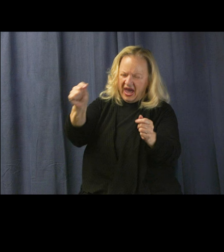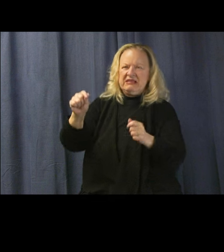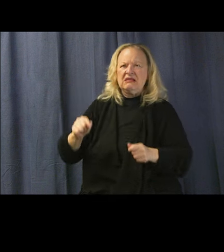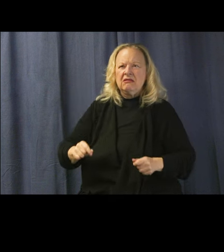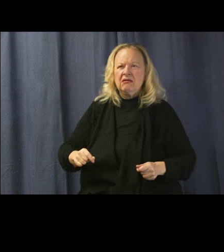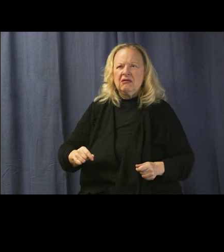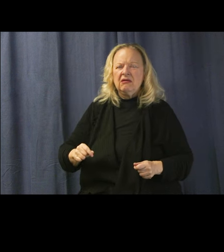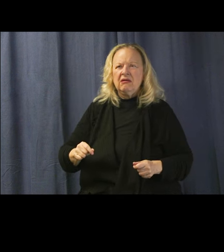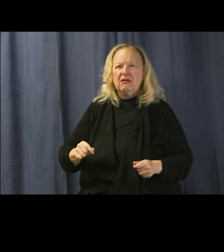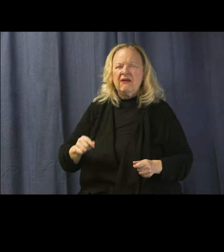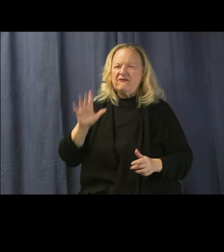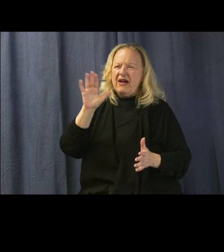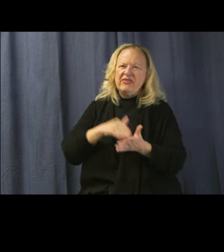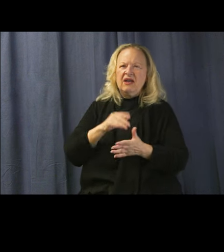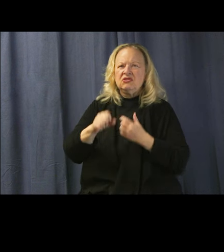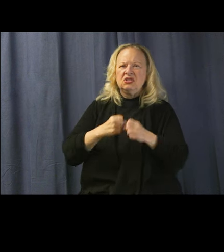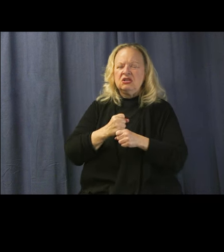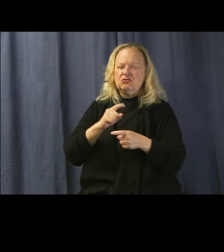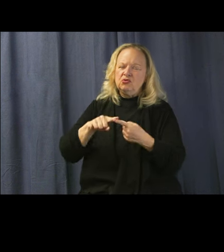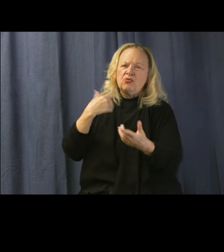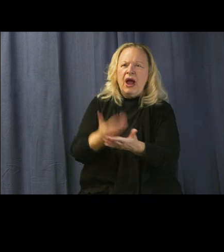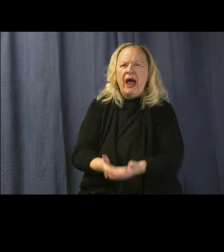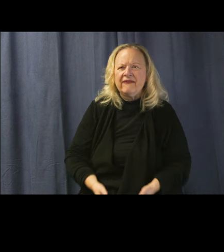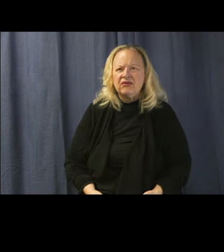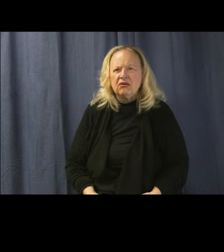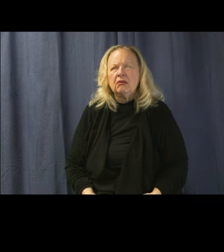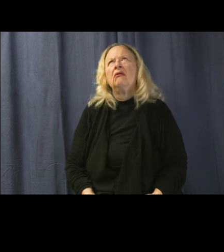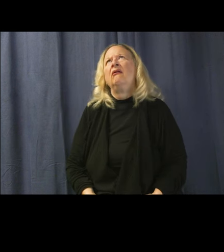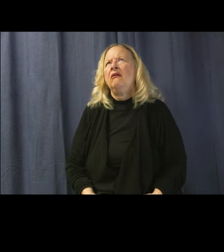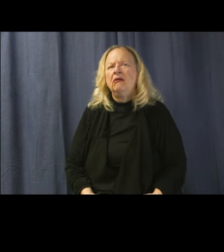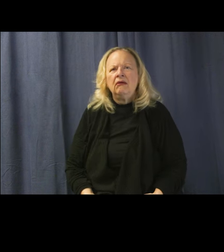second for 5,000 years to get to that place.